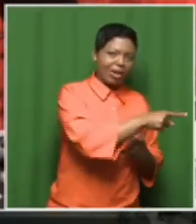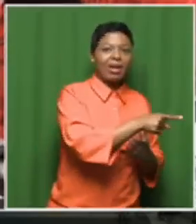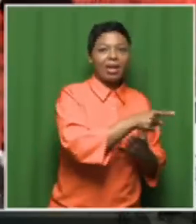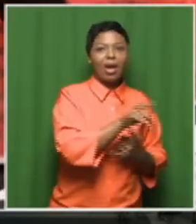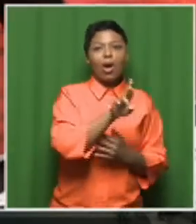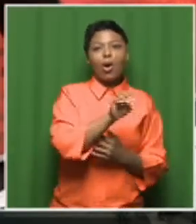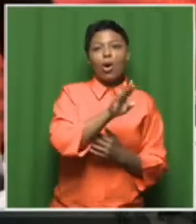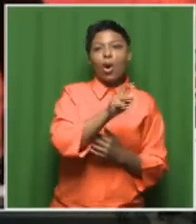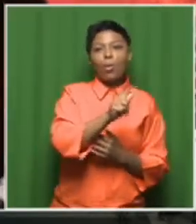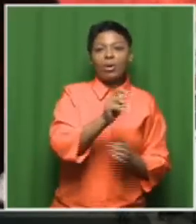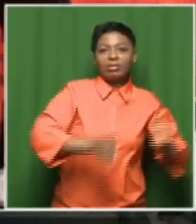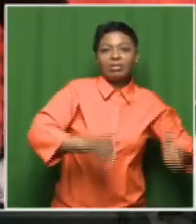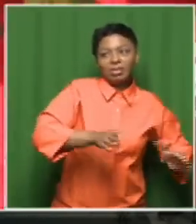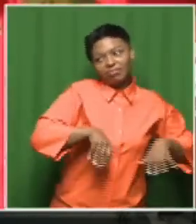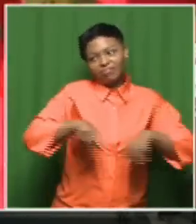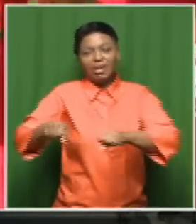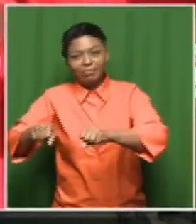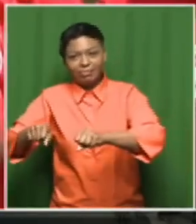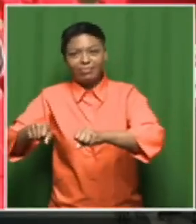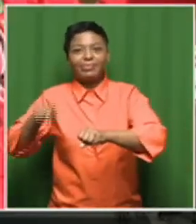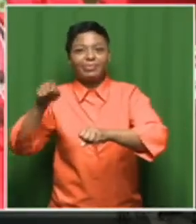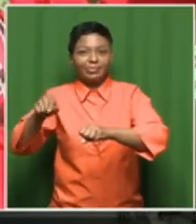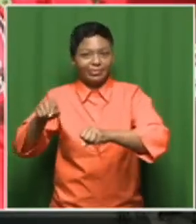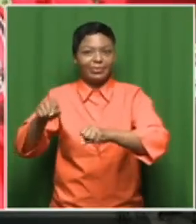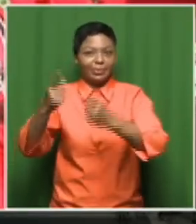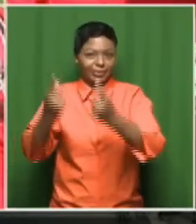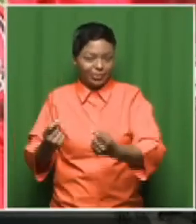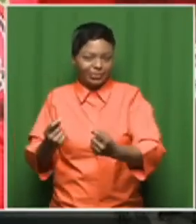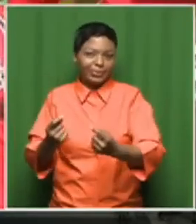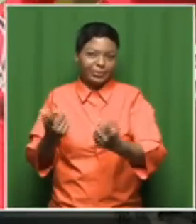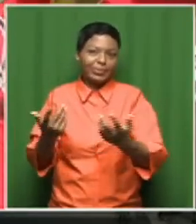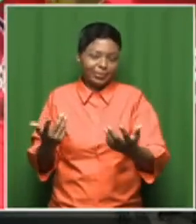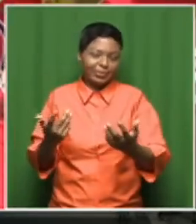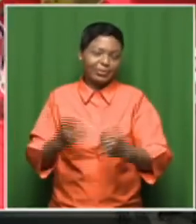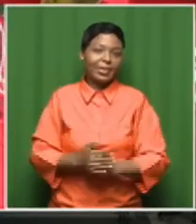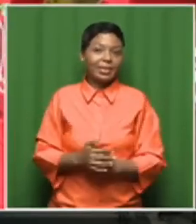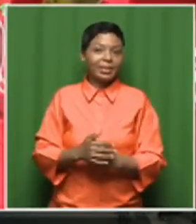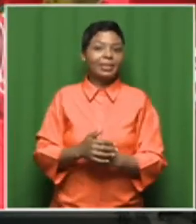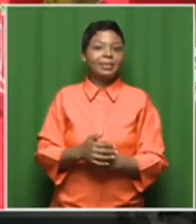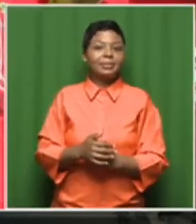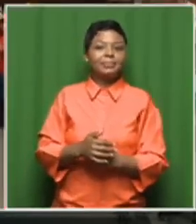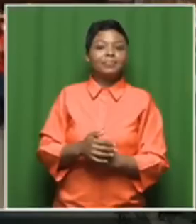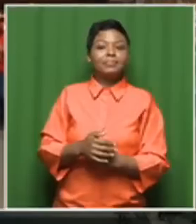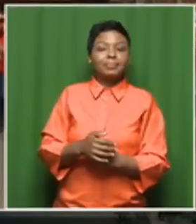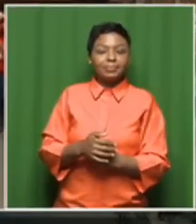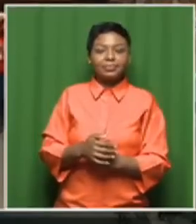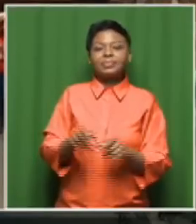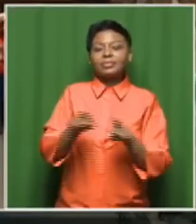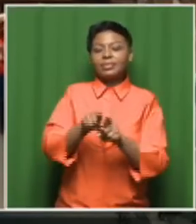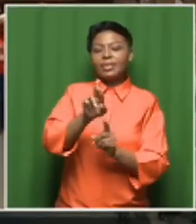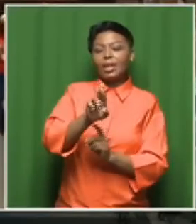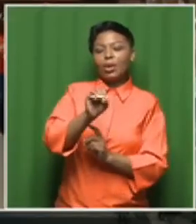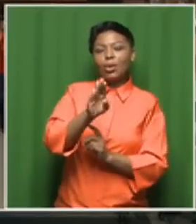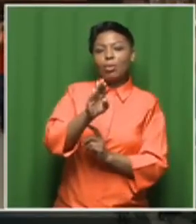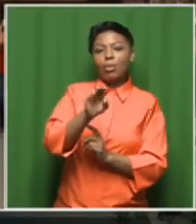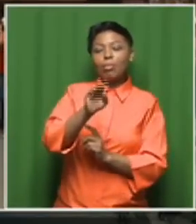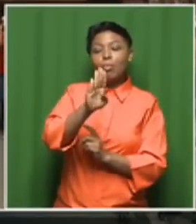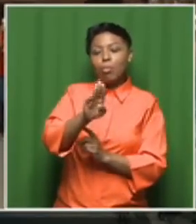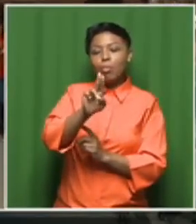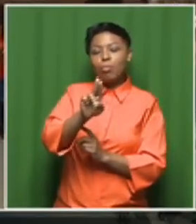as the chap from Microsoft, I forget his name offhand, who said, yes, Bill Gates,